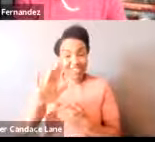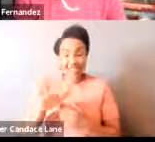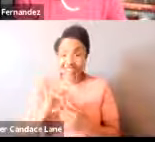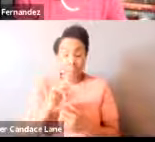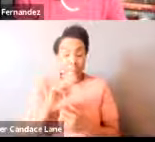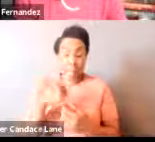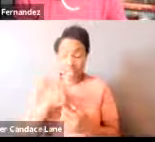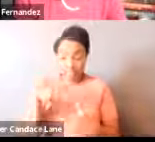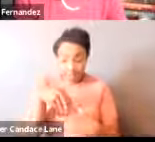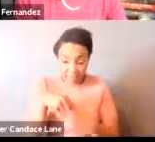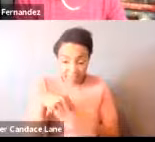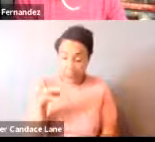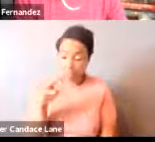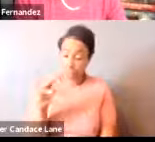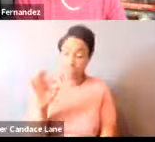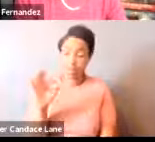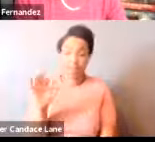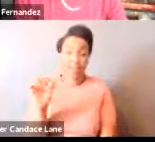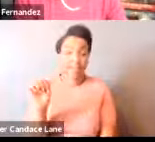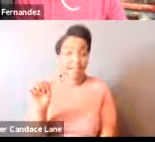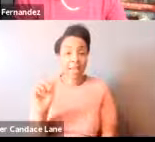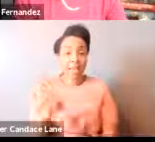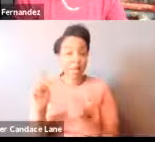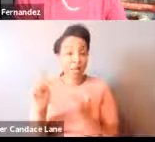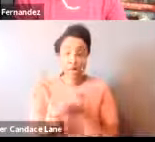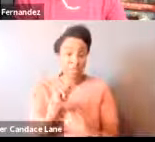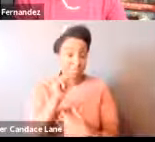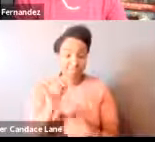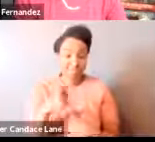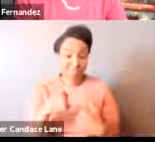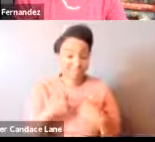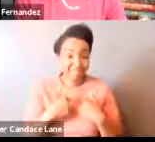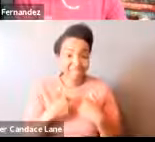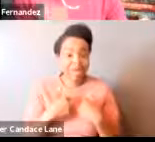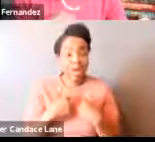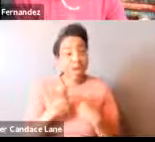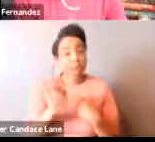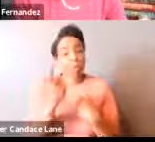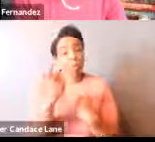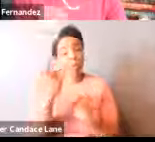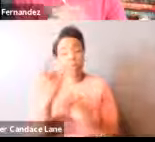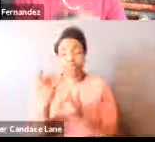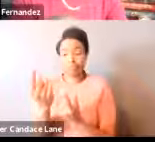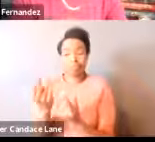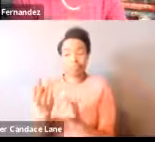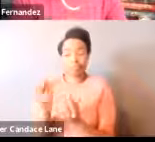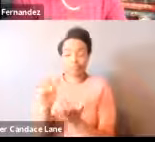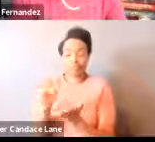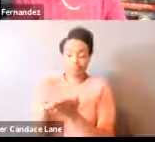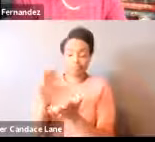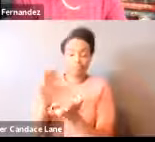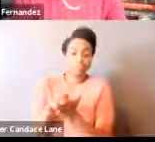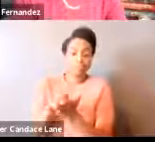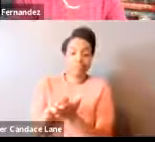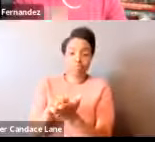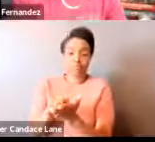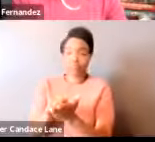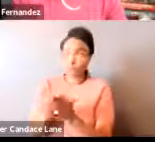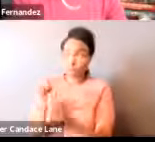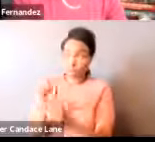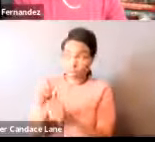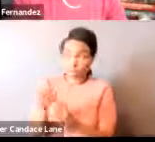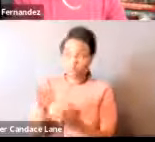MFA program. He gave one assignment that you had to write a stream of consciousness.